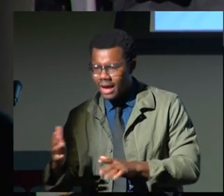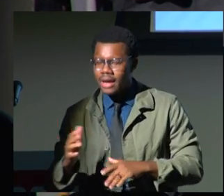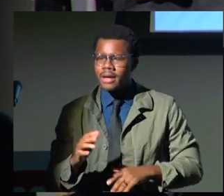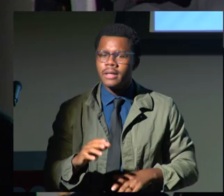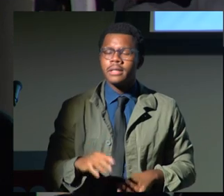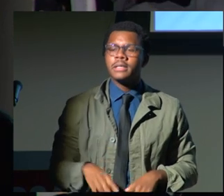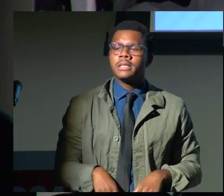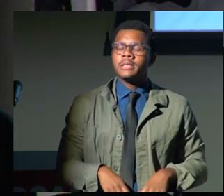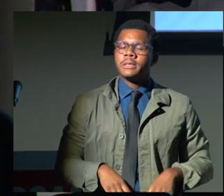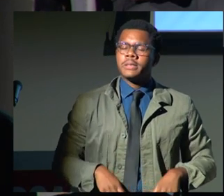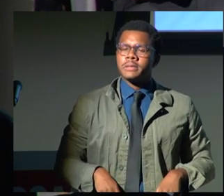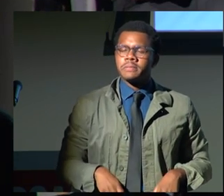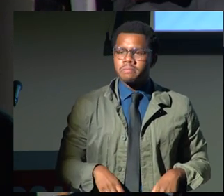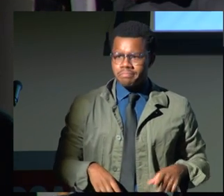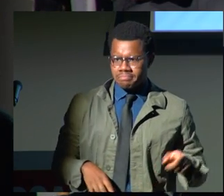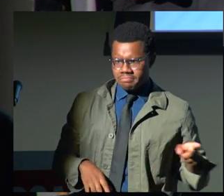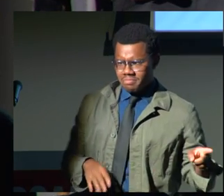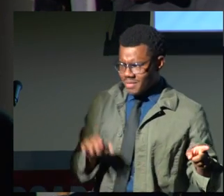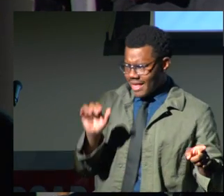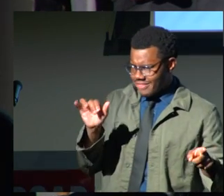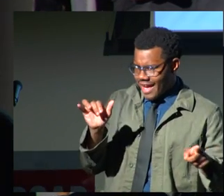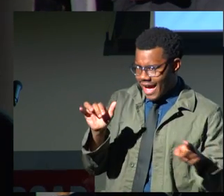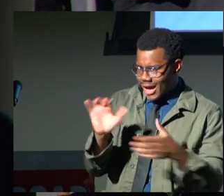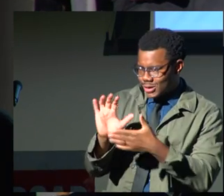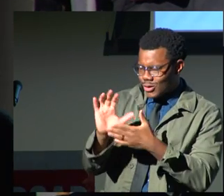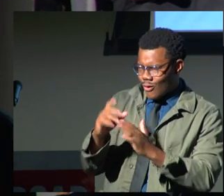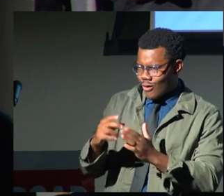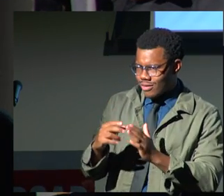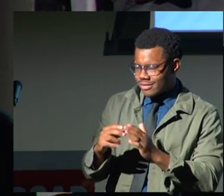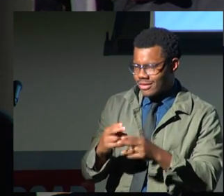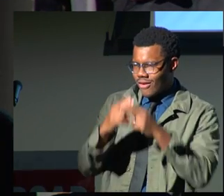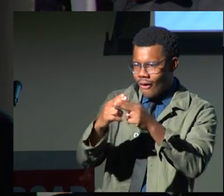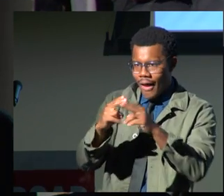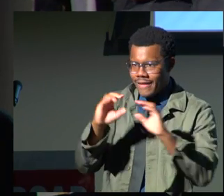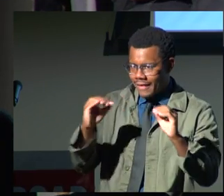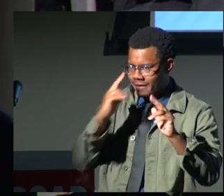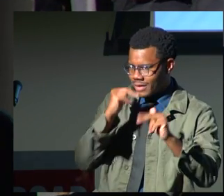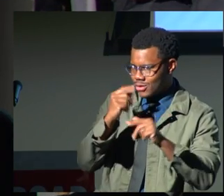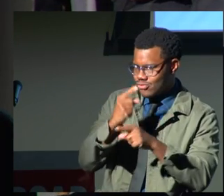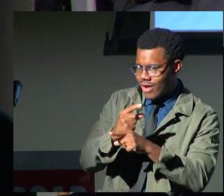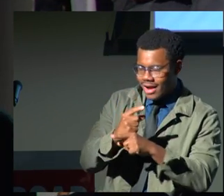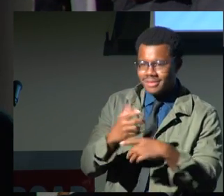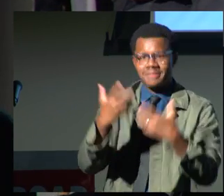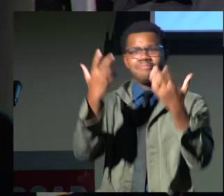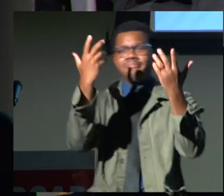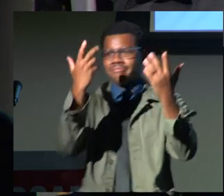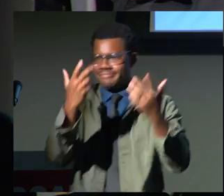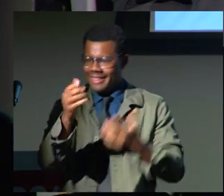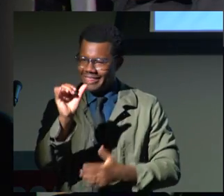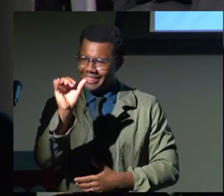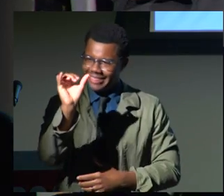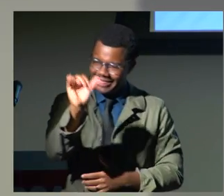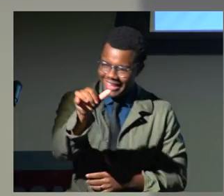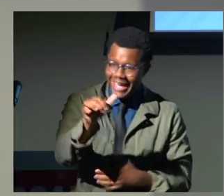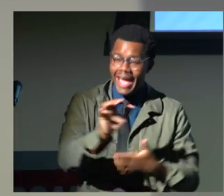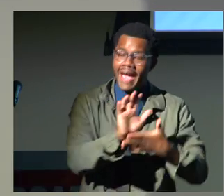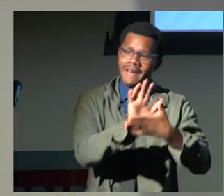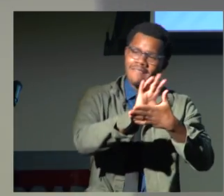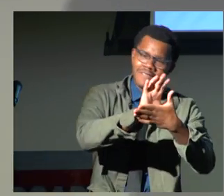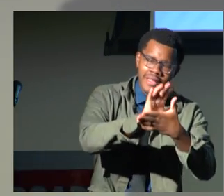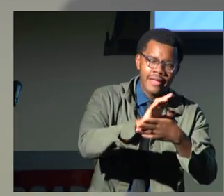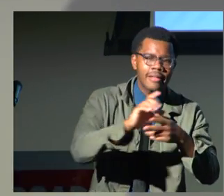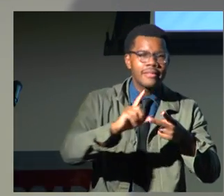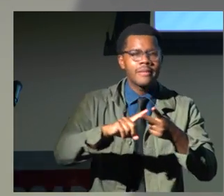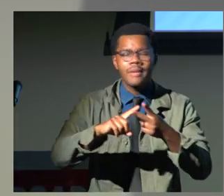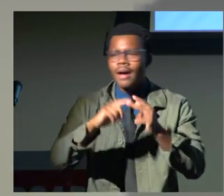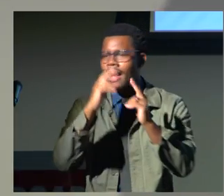whole show was called Nothing's Funny. Yeah, it's about love for comedy. Yeah. So there you have it, right? Film, comedy, mm-hmm.